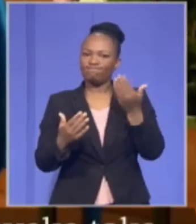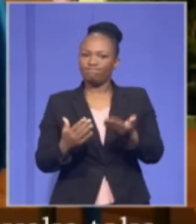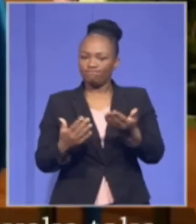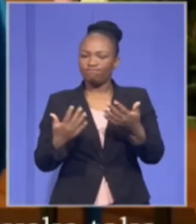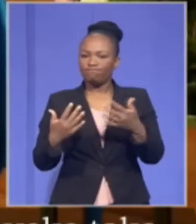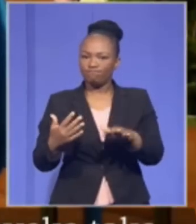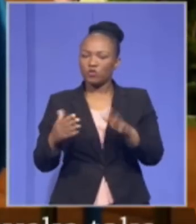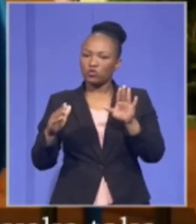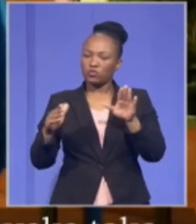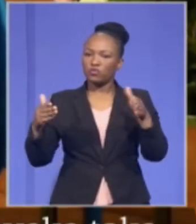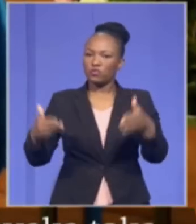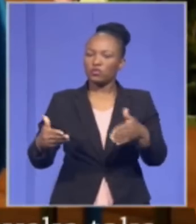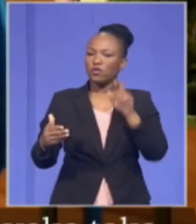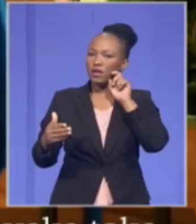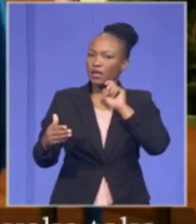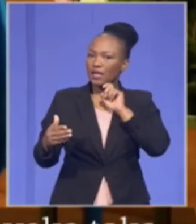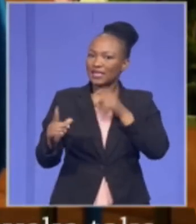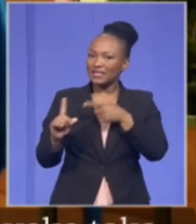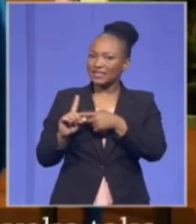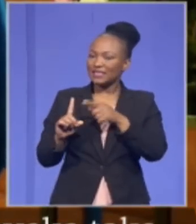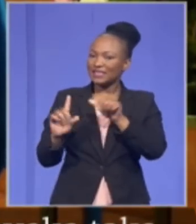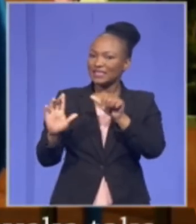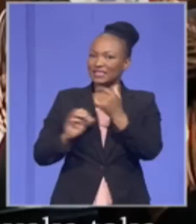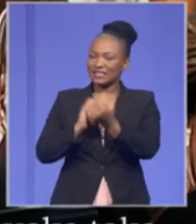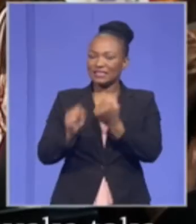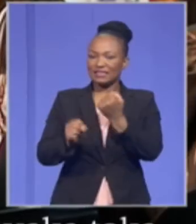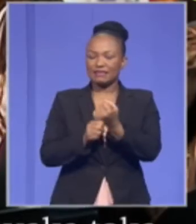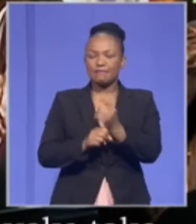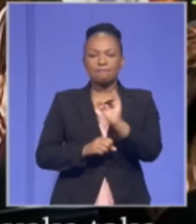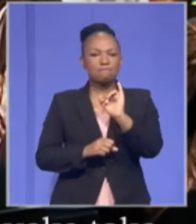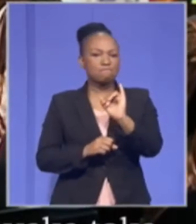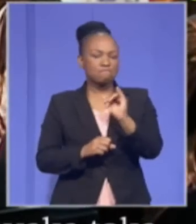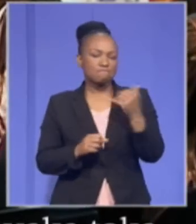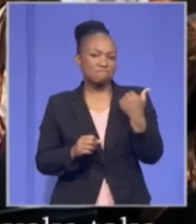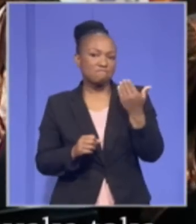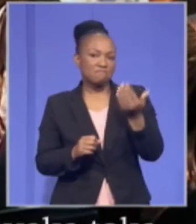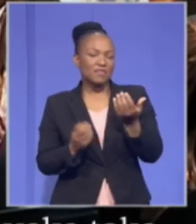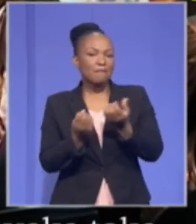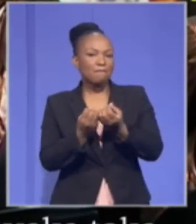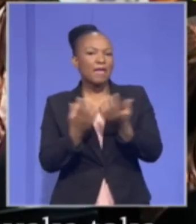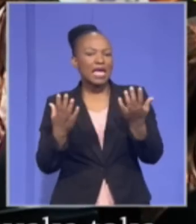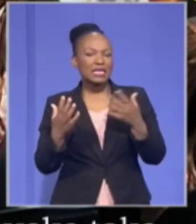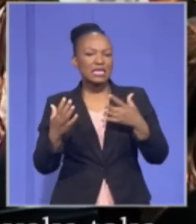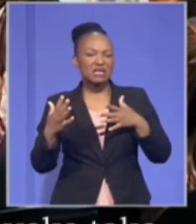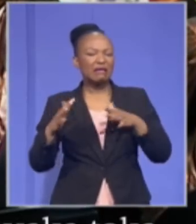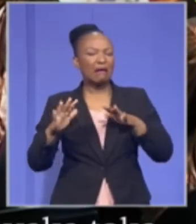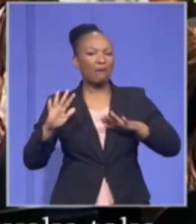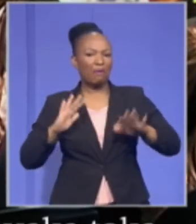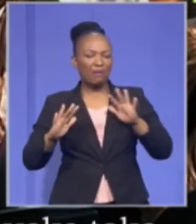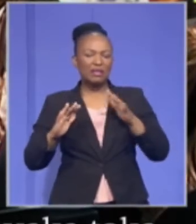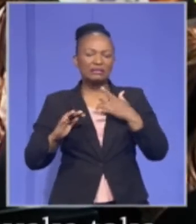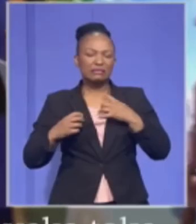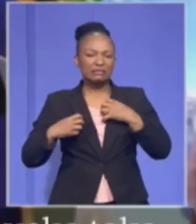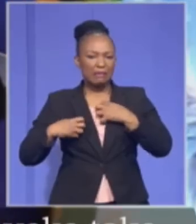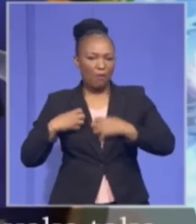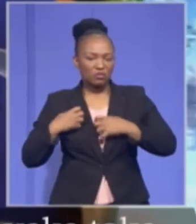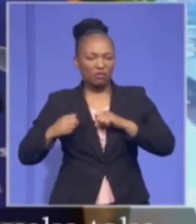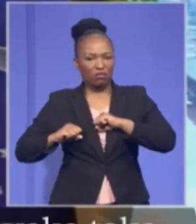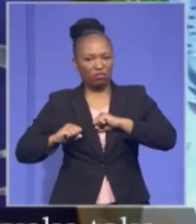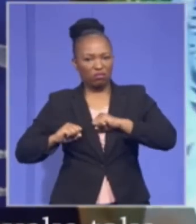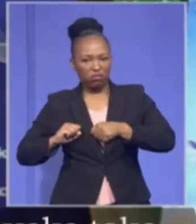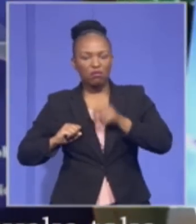ngwana yo wa mengwaga e 6 yo polao ya gagwe e sehlogo e tlogetšego bontši ba garogile matswalo. Malome ya go ro sa kwele